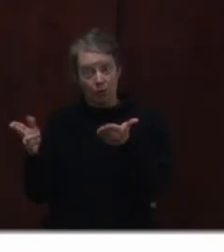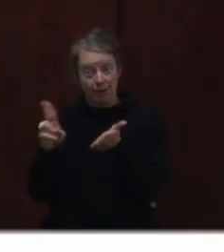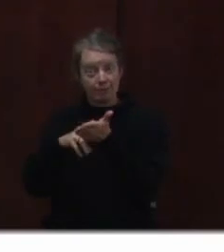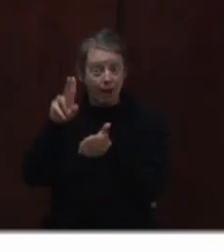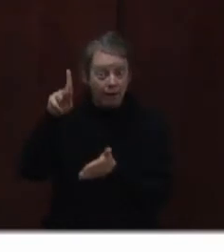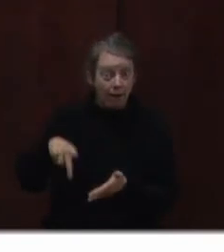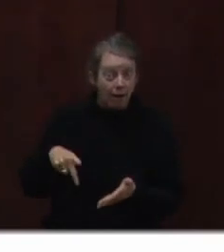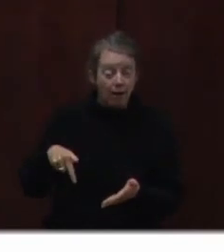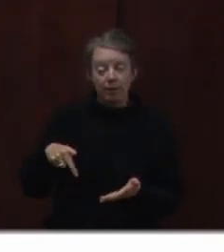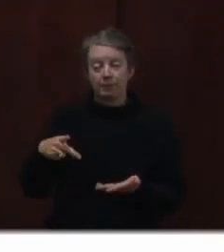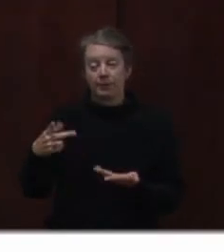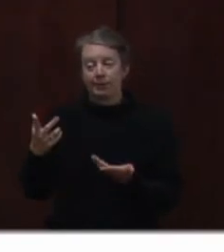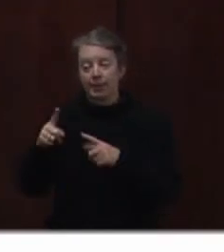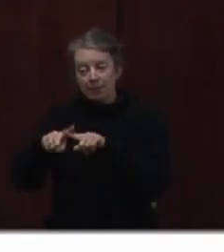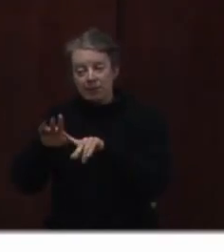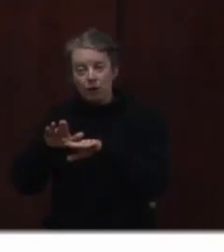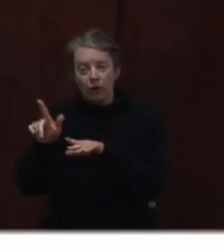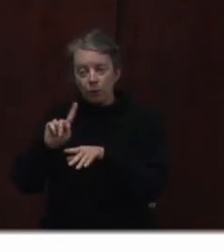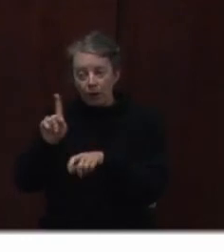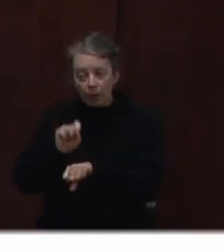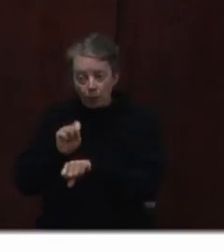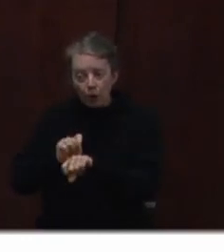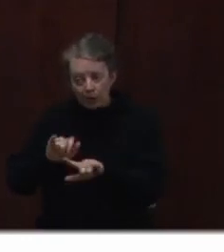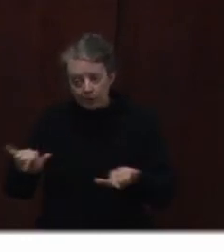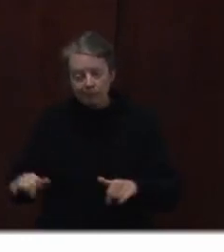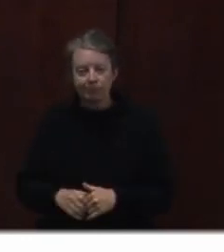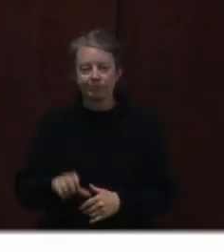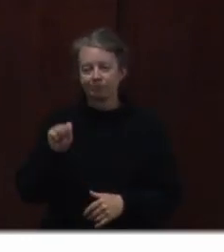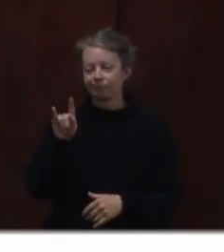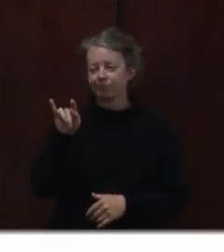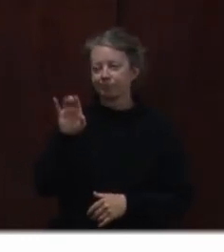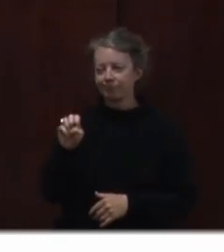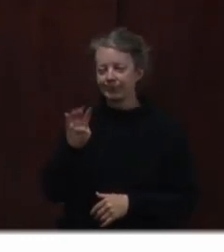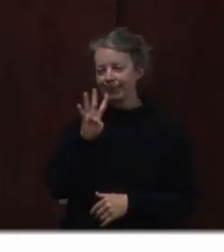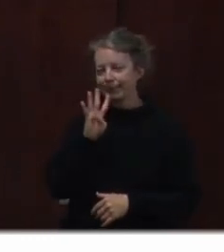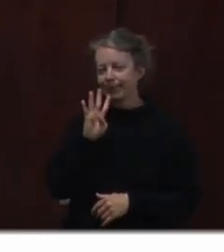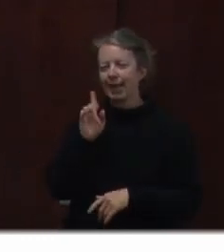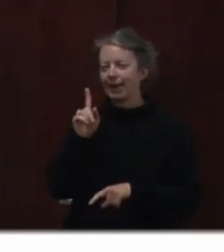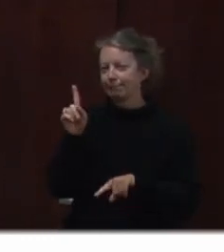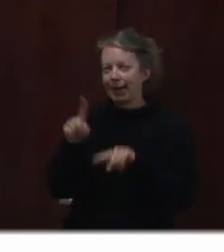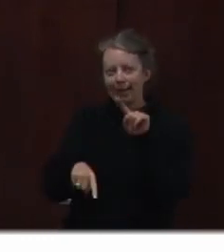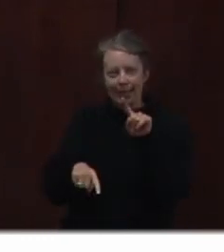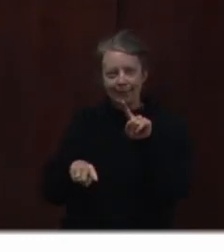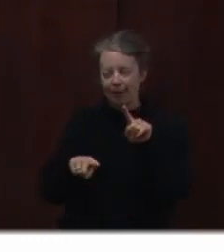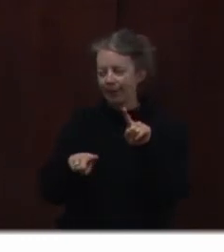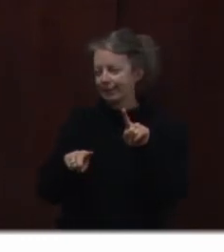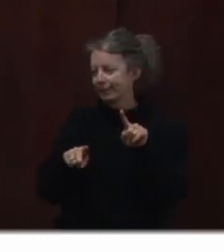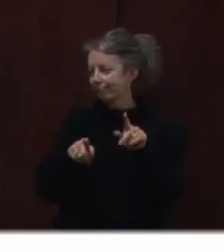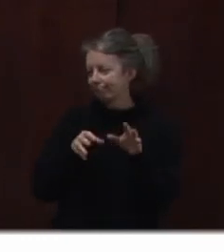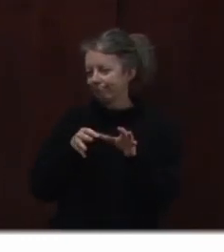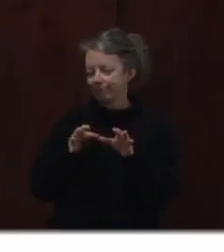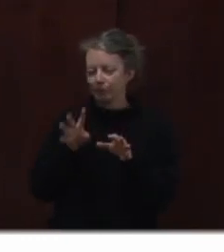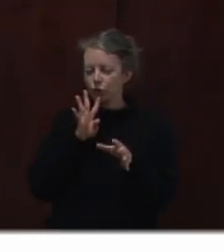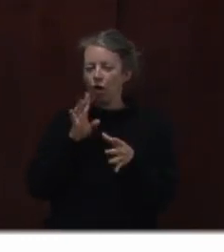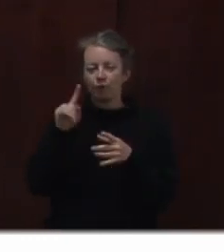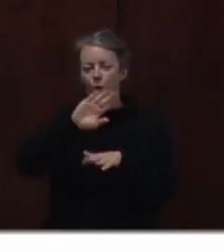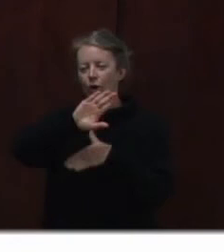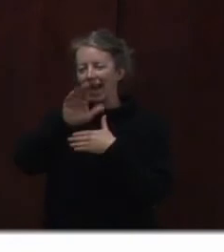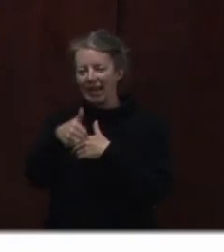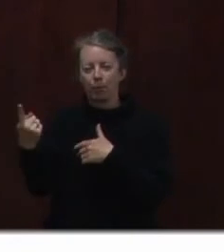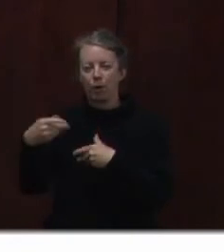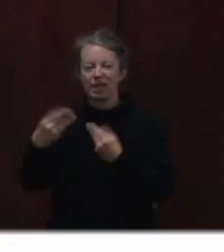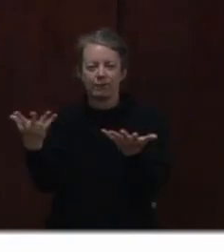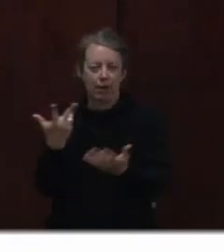their employment status and that sort of thing. So I can't speak for all vaccine providers, but I can tell you for us in particular that one